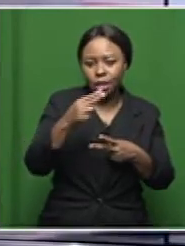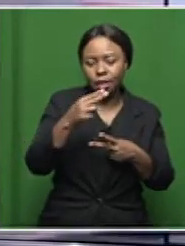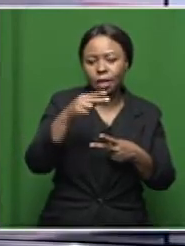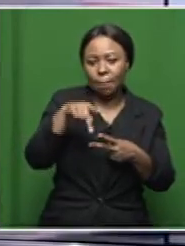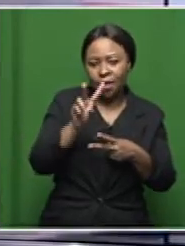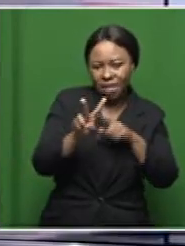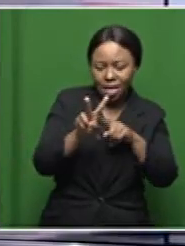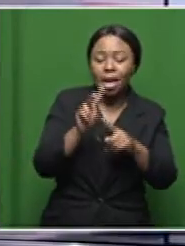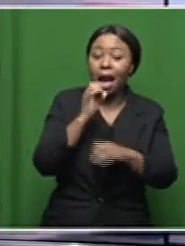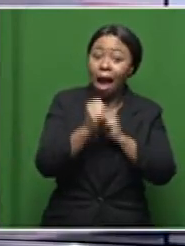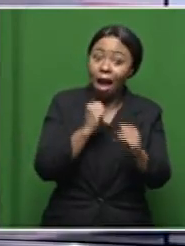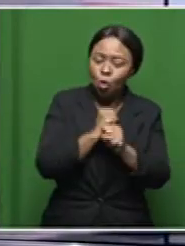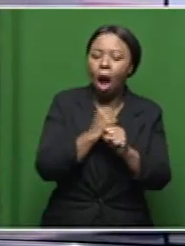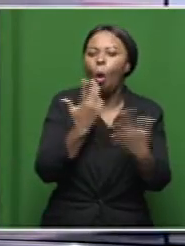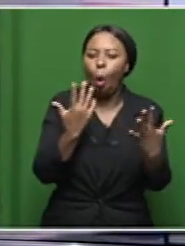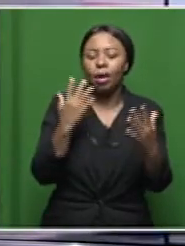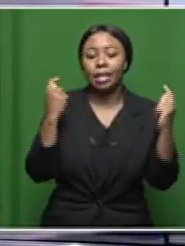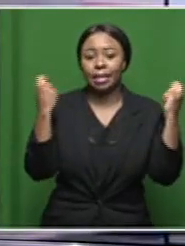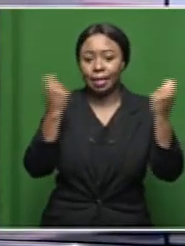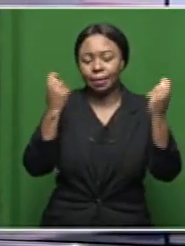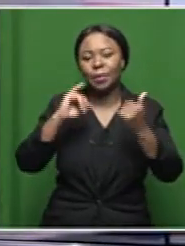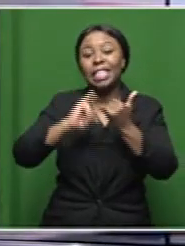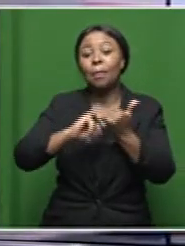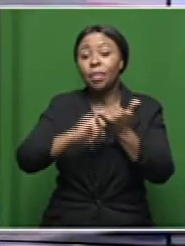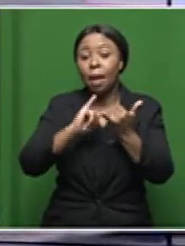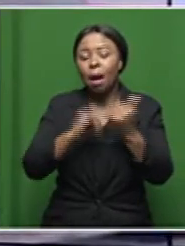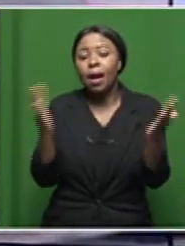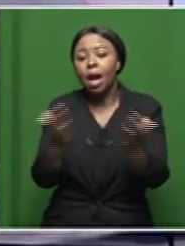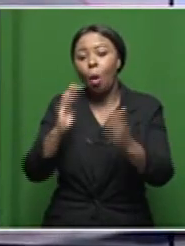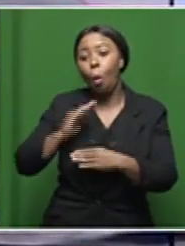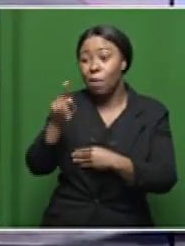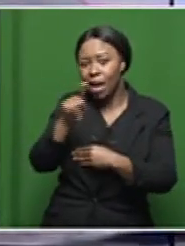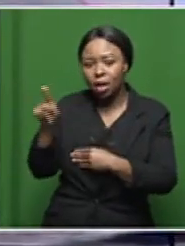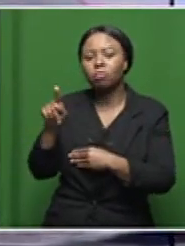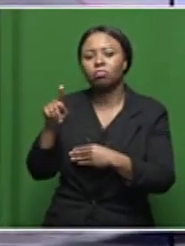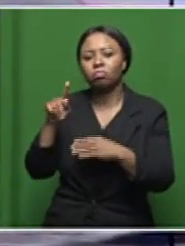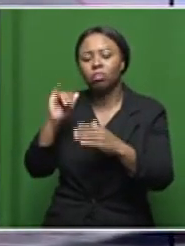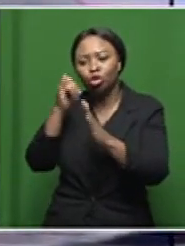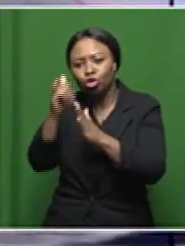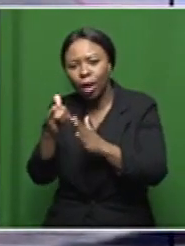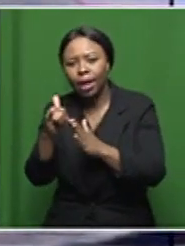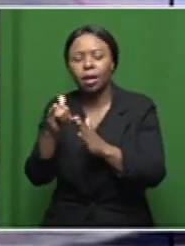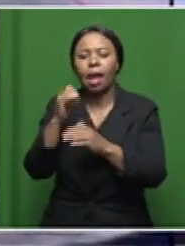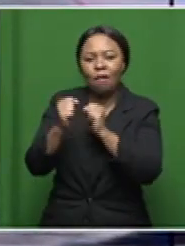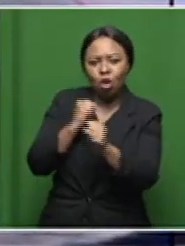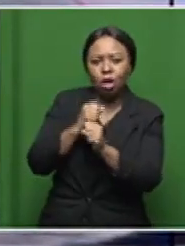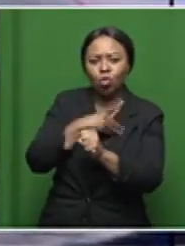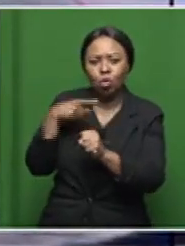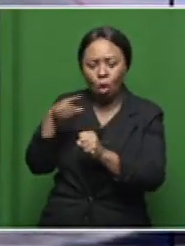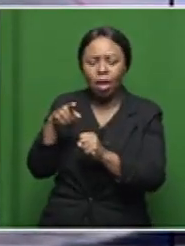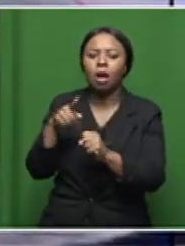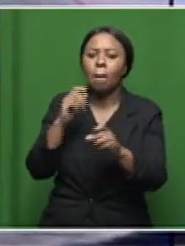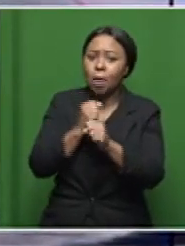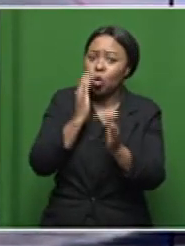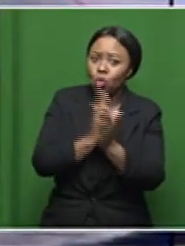annually in September to encourage women to do screening and prevent the cancer. Now, the goal of screening, of course, is to ensure that the